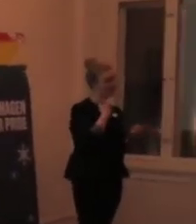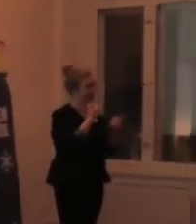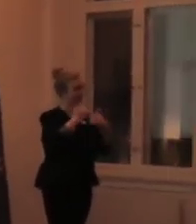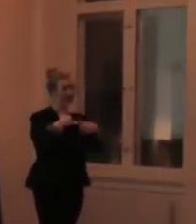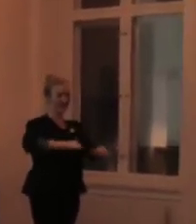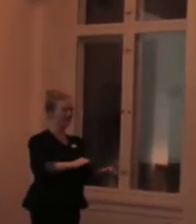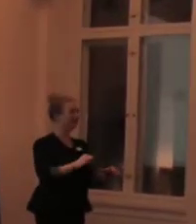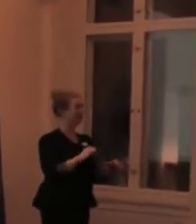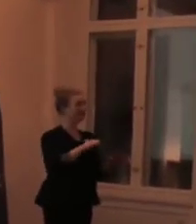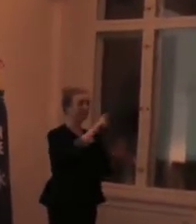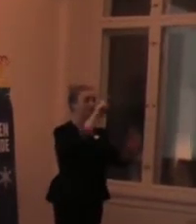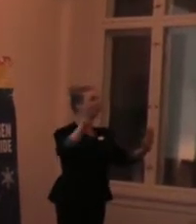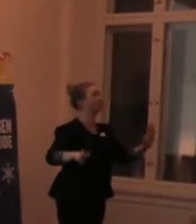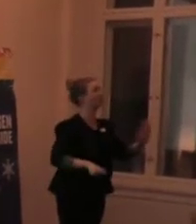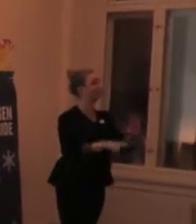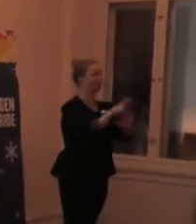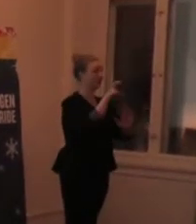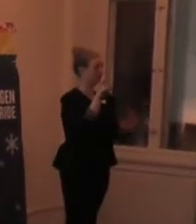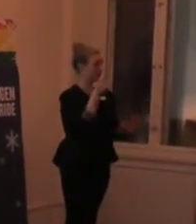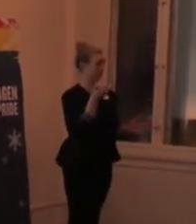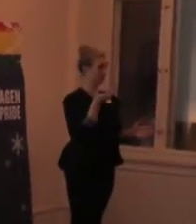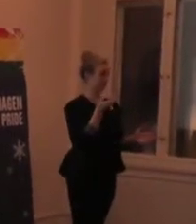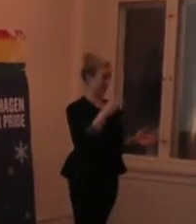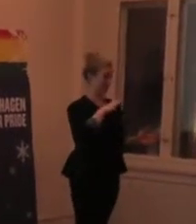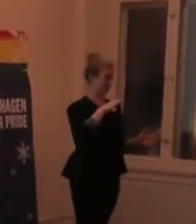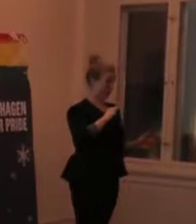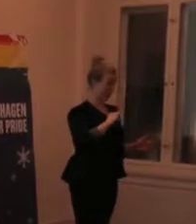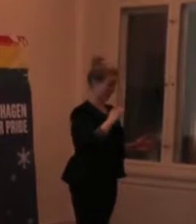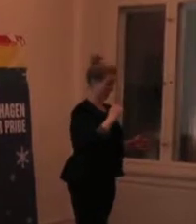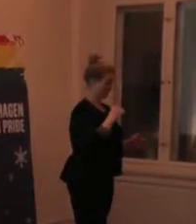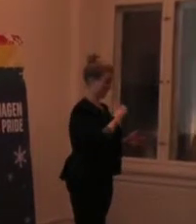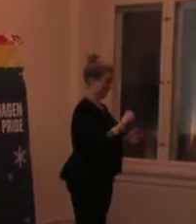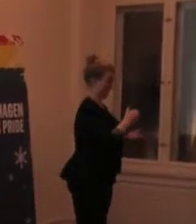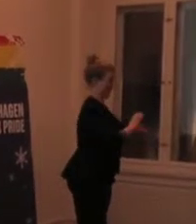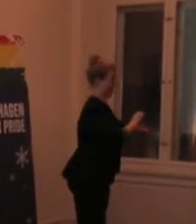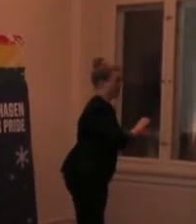can travel in the first place, even if money wasn't an object.